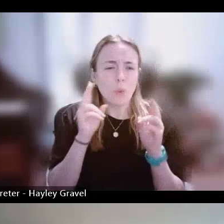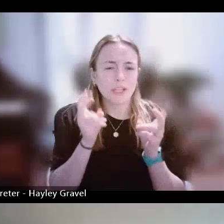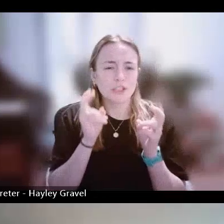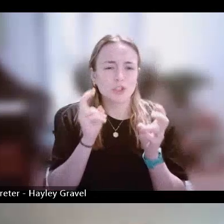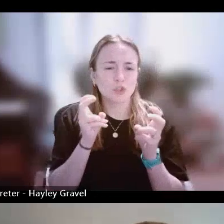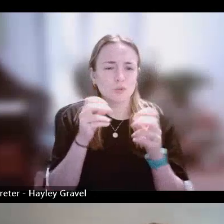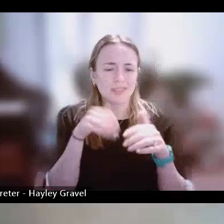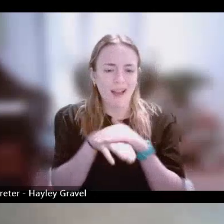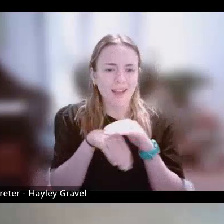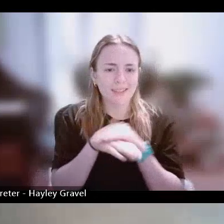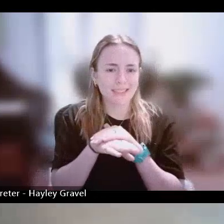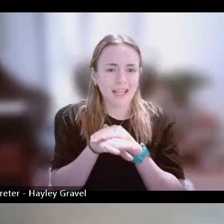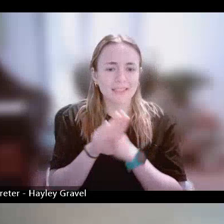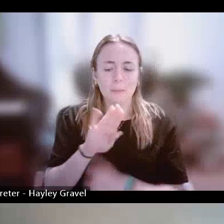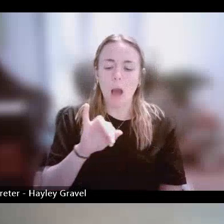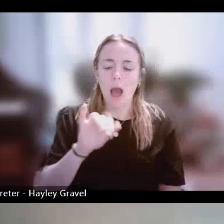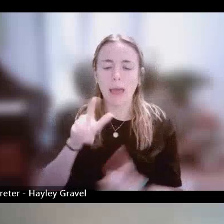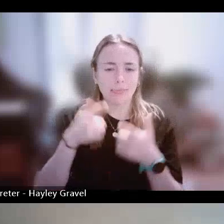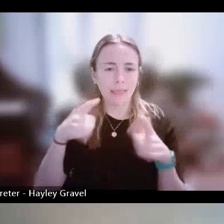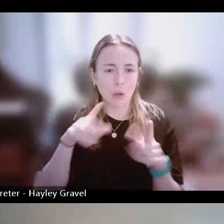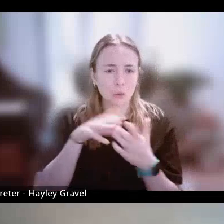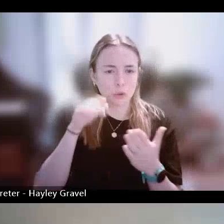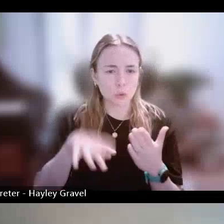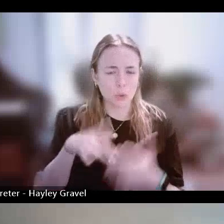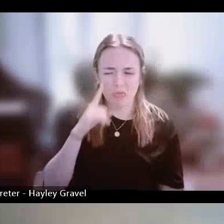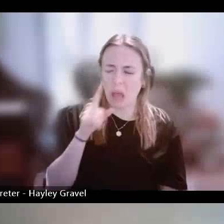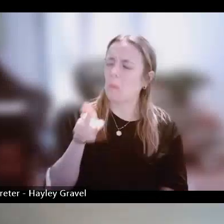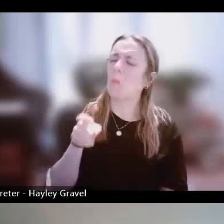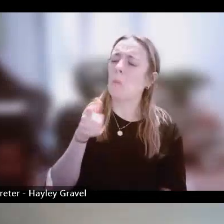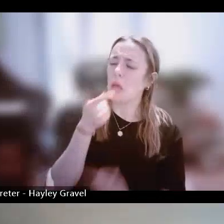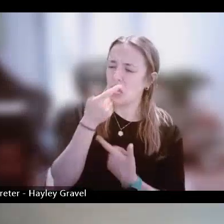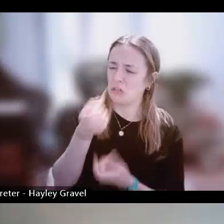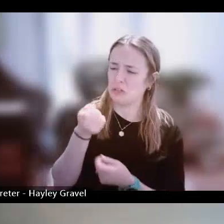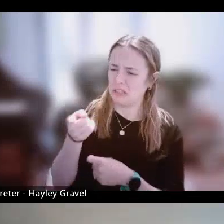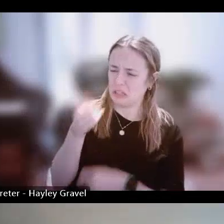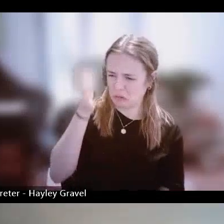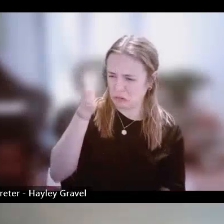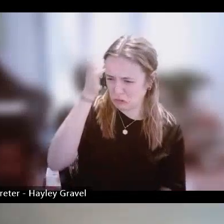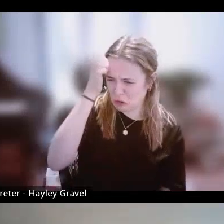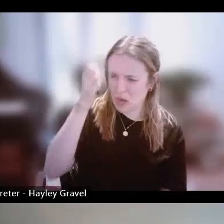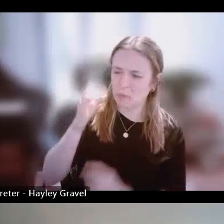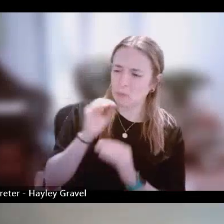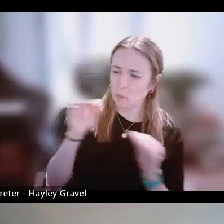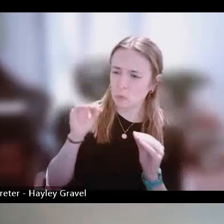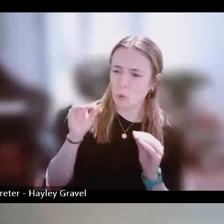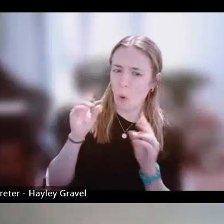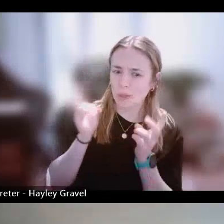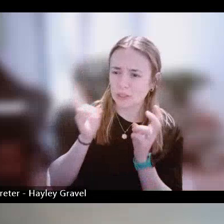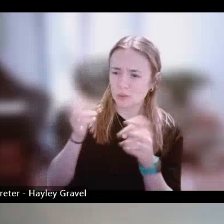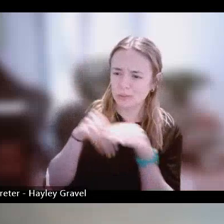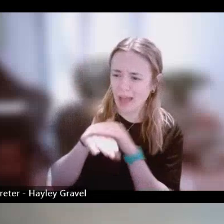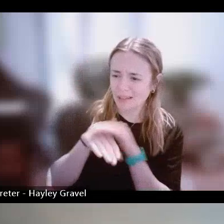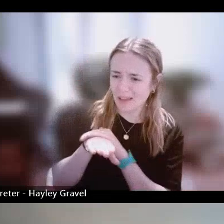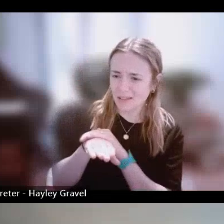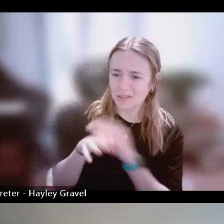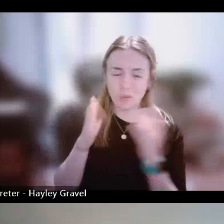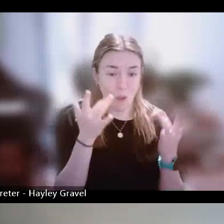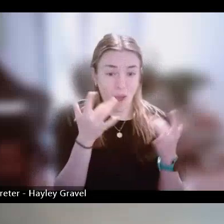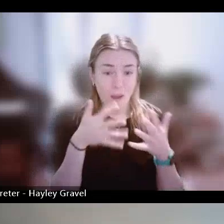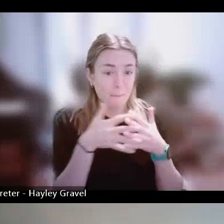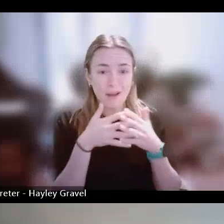bilingual student, which I thought was really interesting, given that we don't really utilize that and have